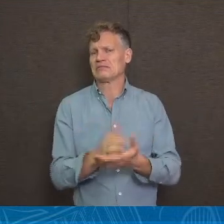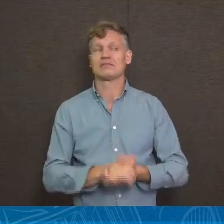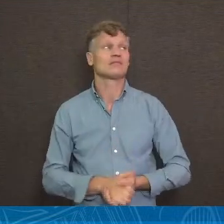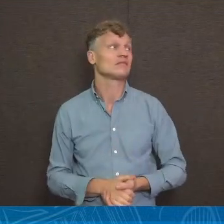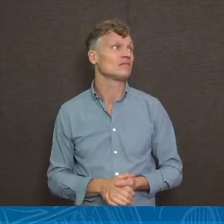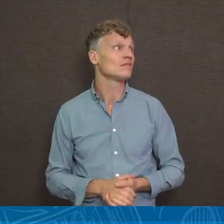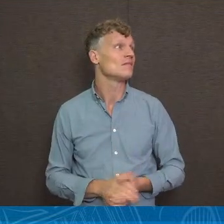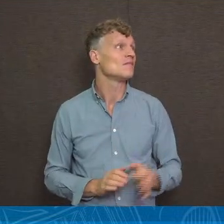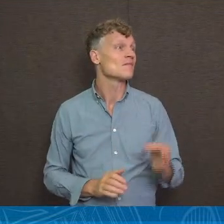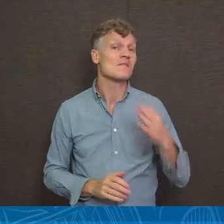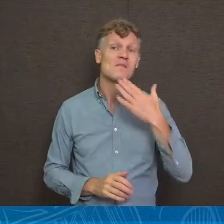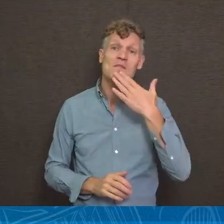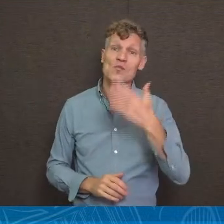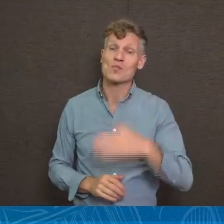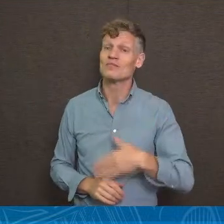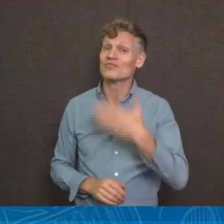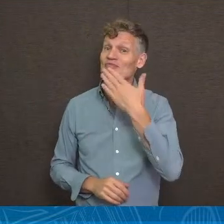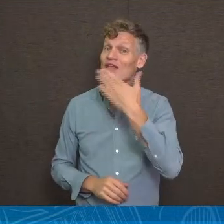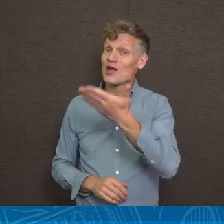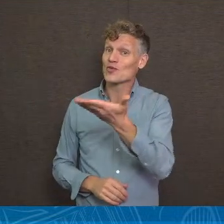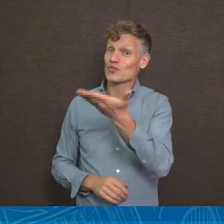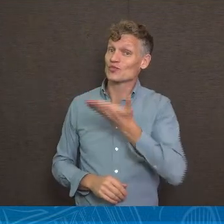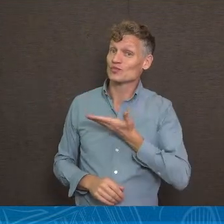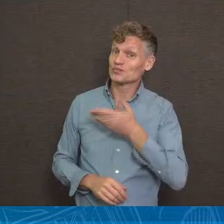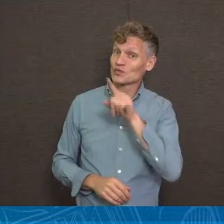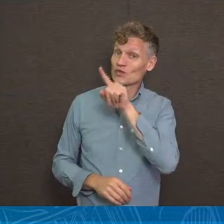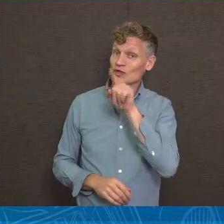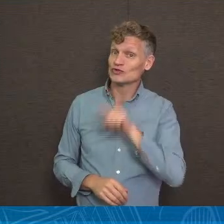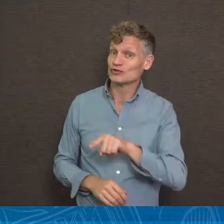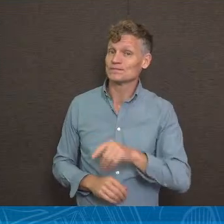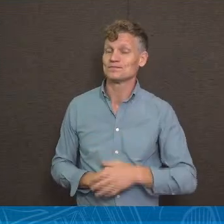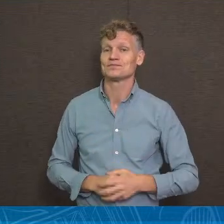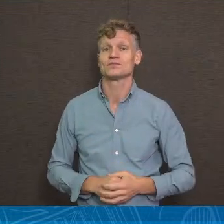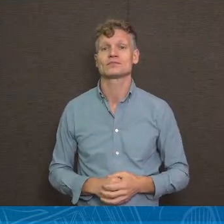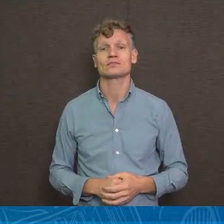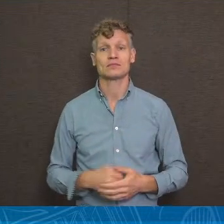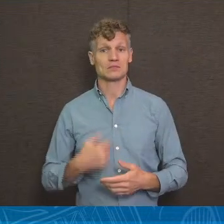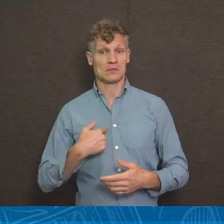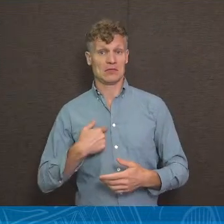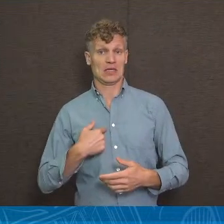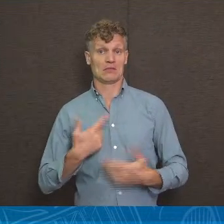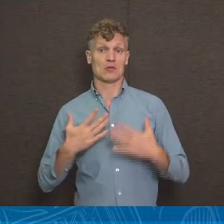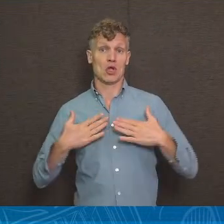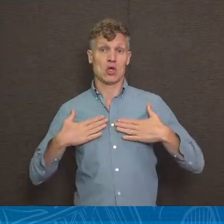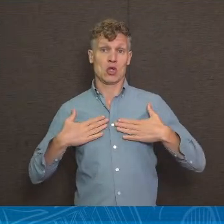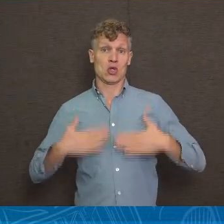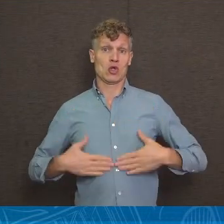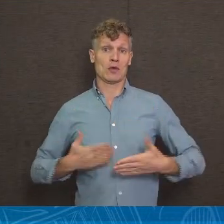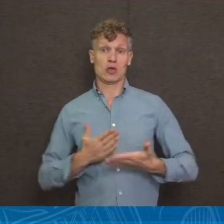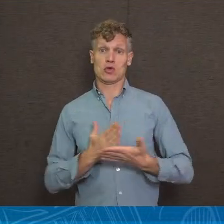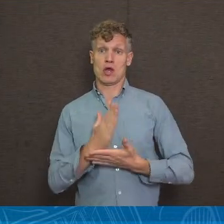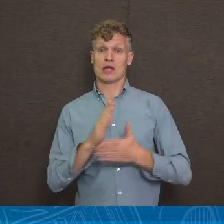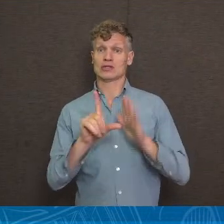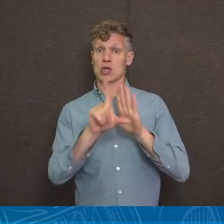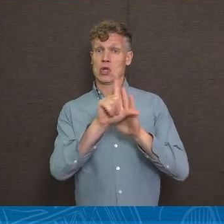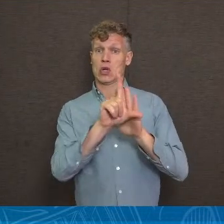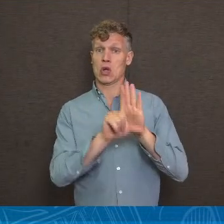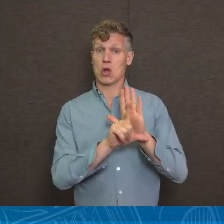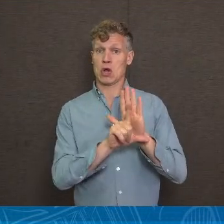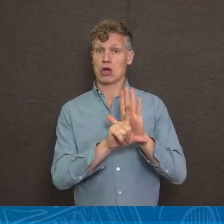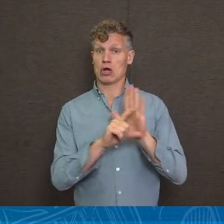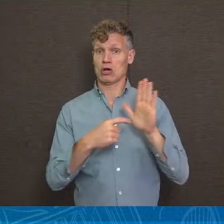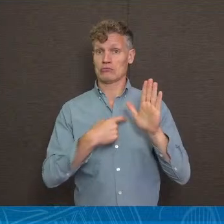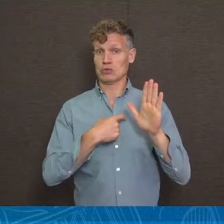Thank you very much, and thanks for the question. For me as a human rights lawyer, the best thing about the way